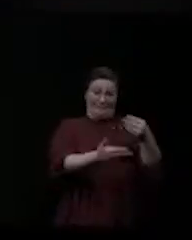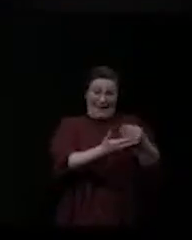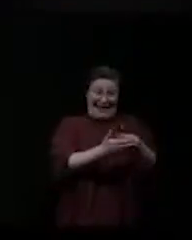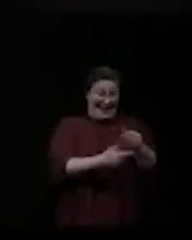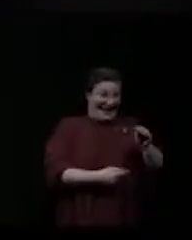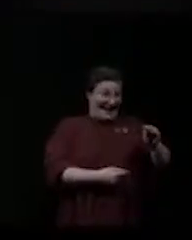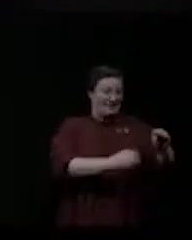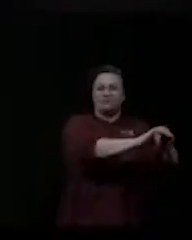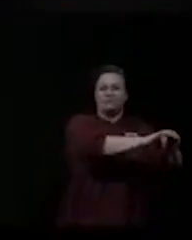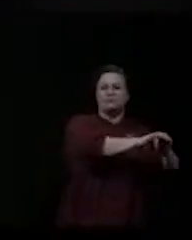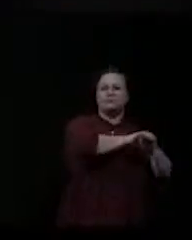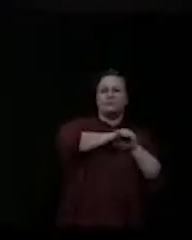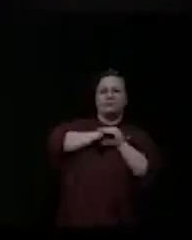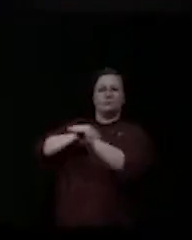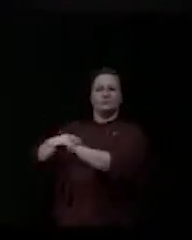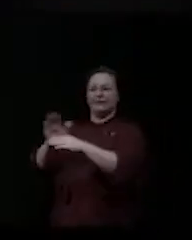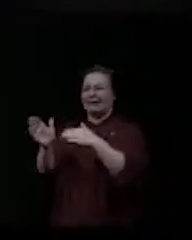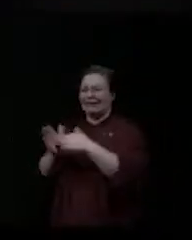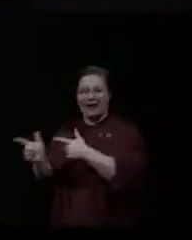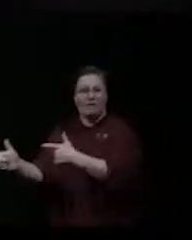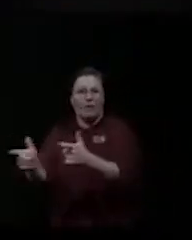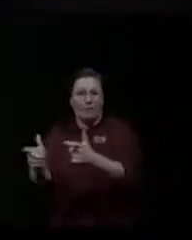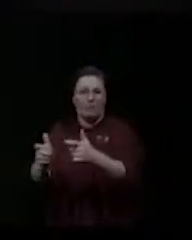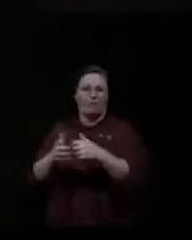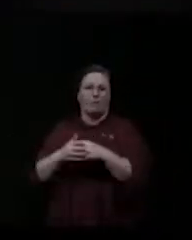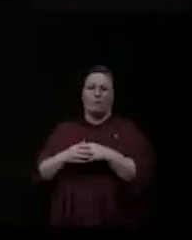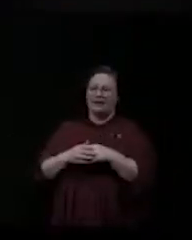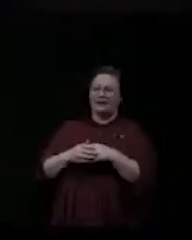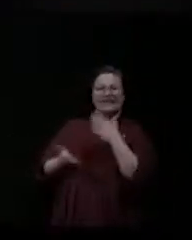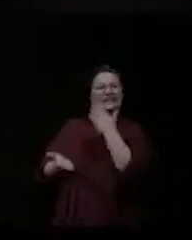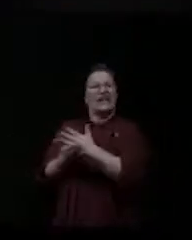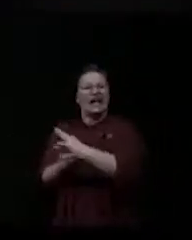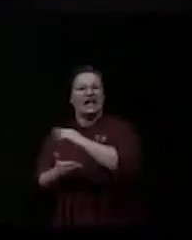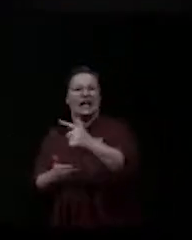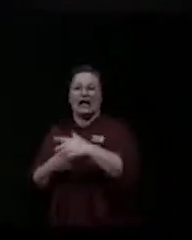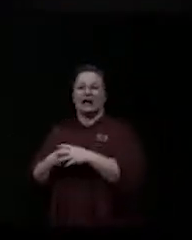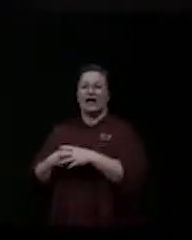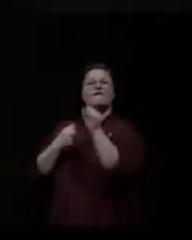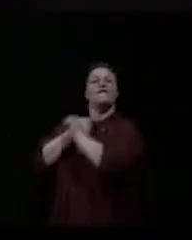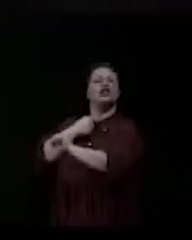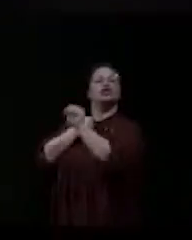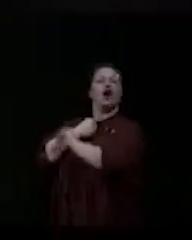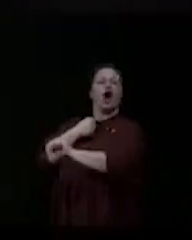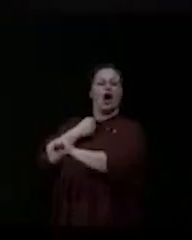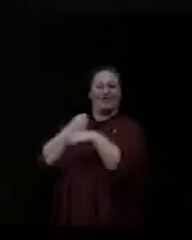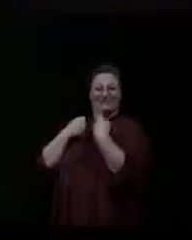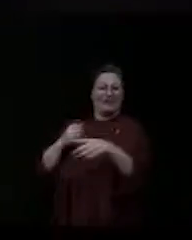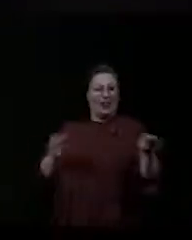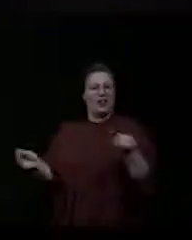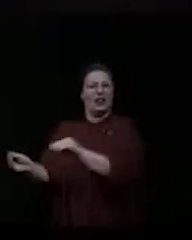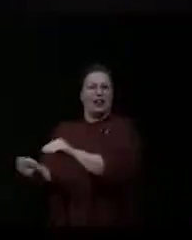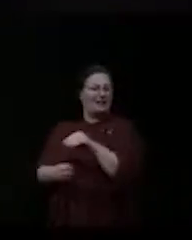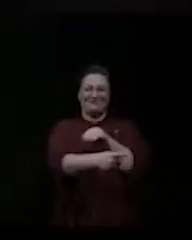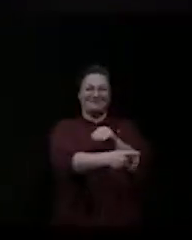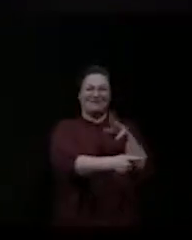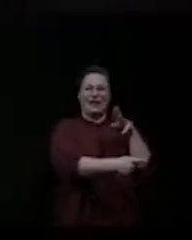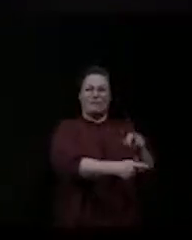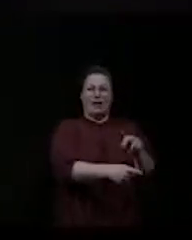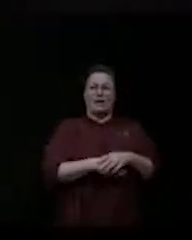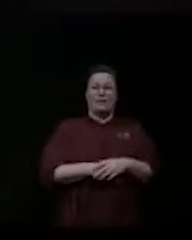direct resources into weapons, security, and defense. The current